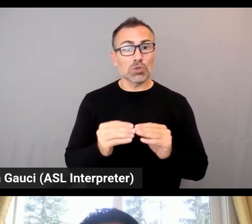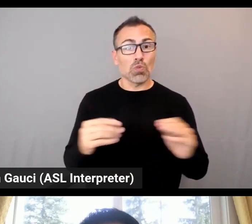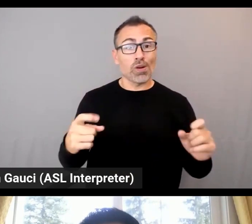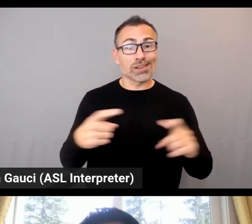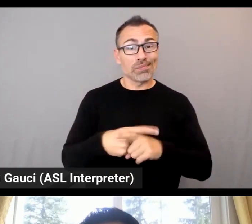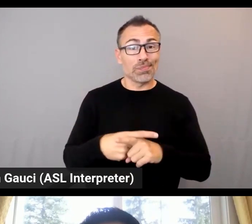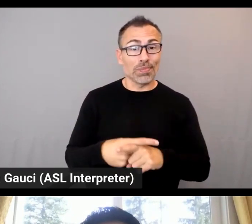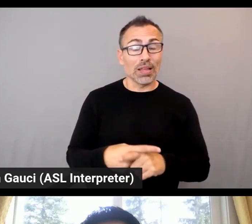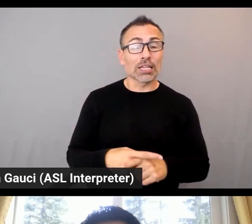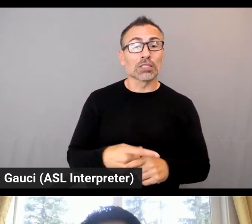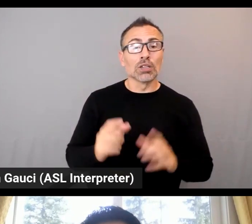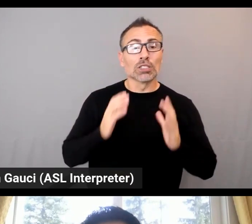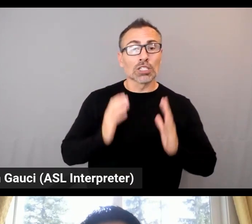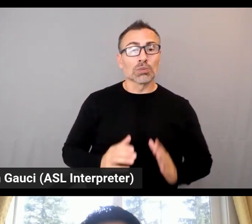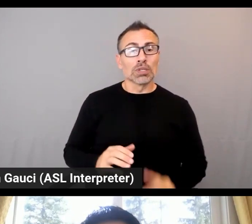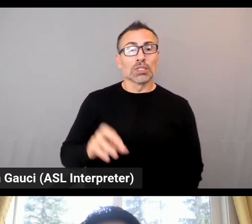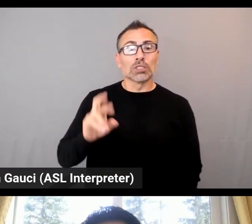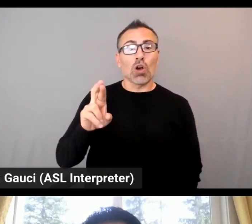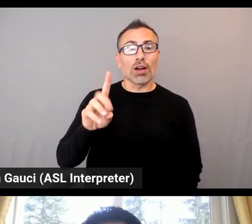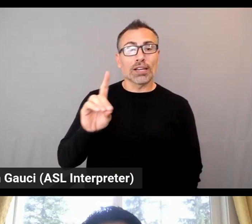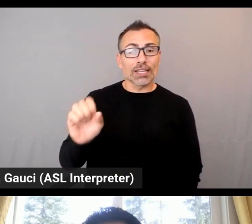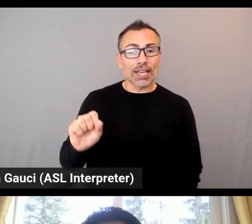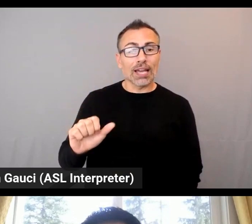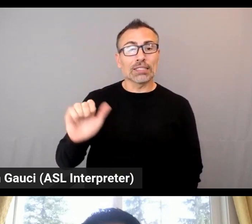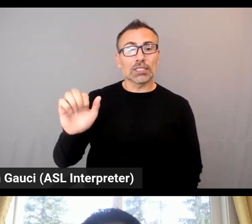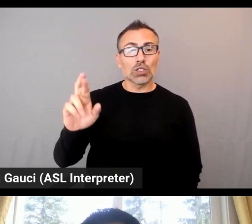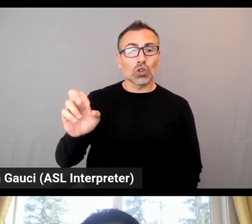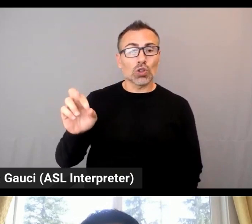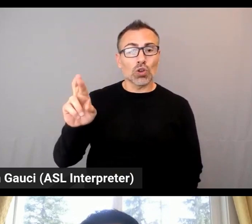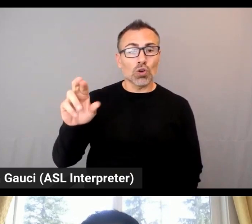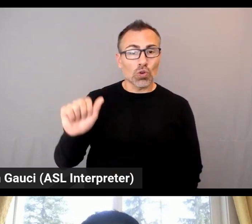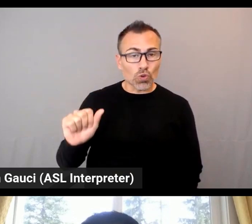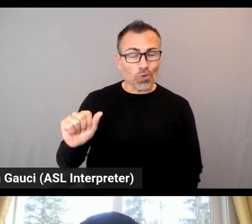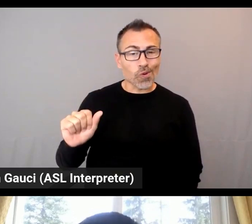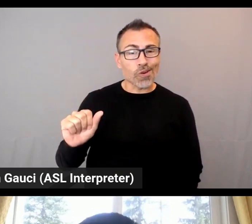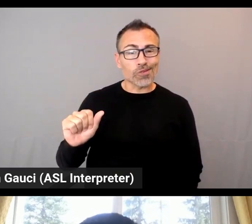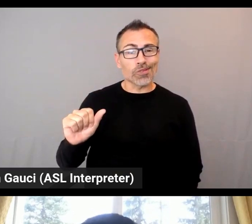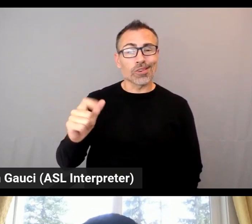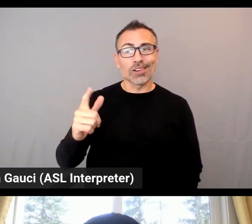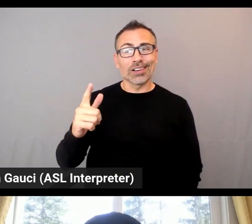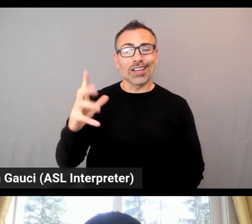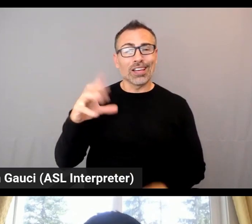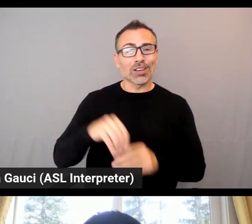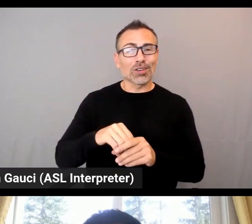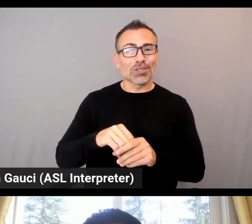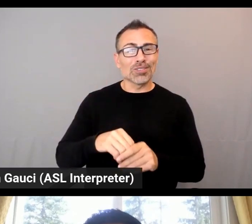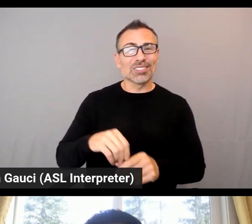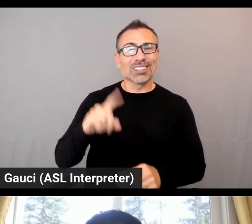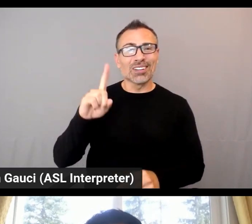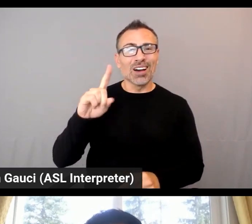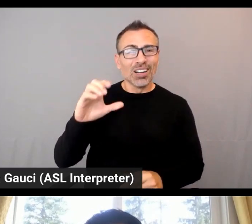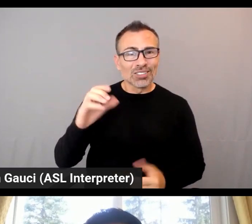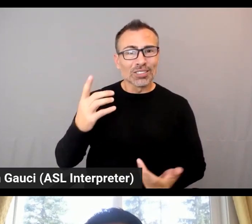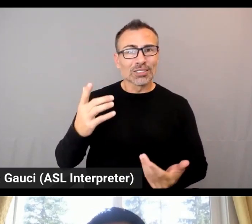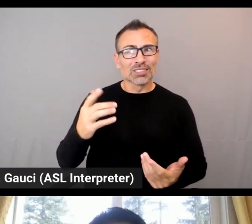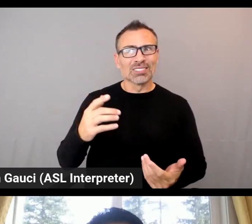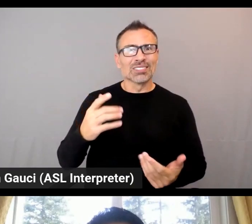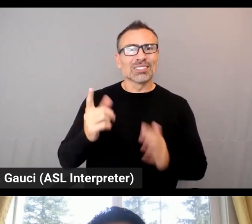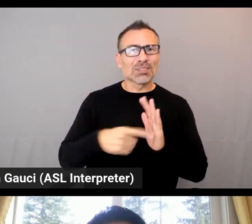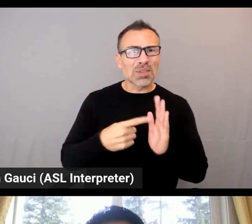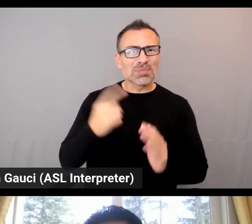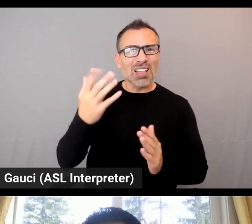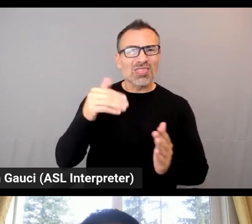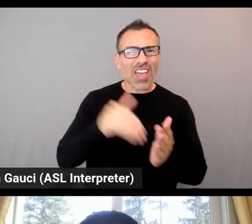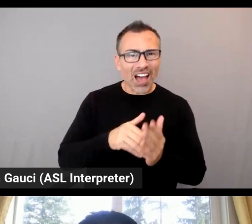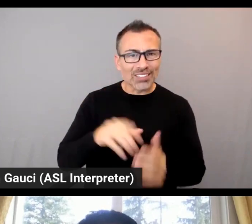and Aurora footprints scale to hundreds or thousands of databases. We wanted to make it easier for